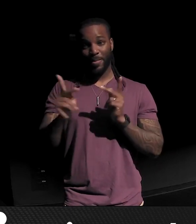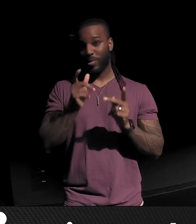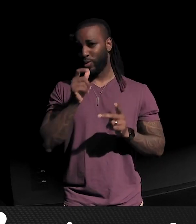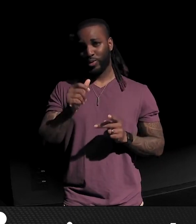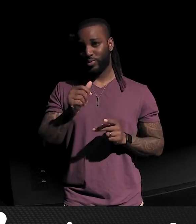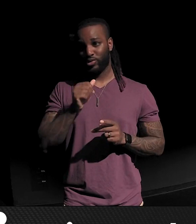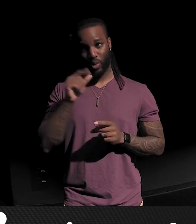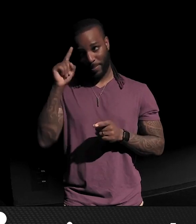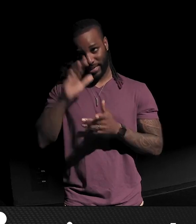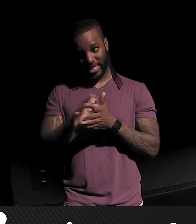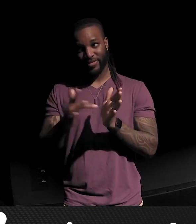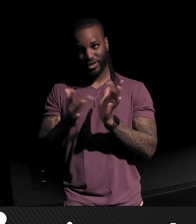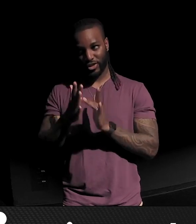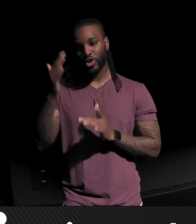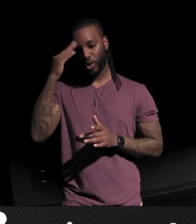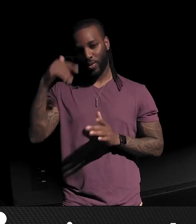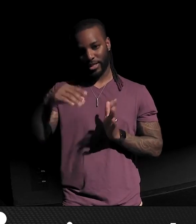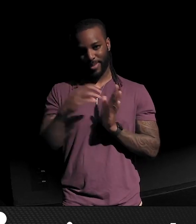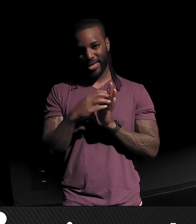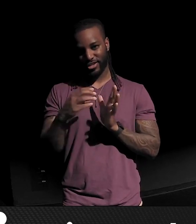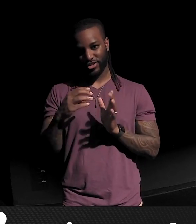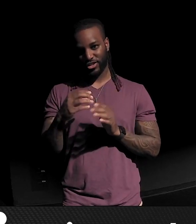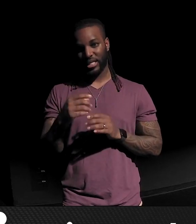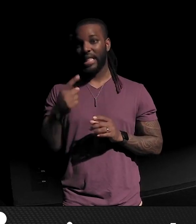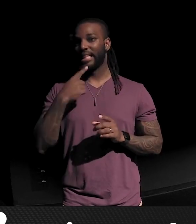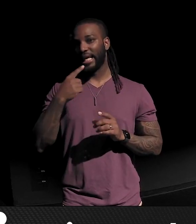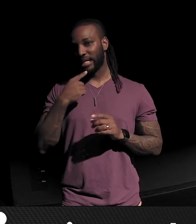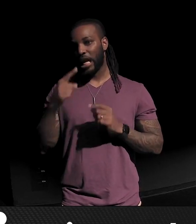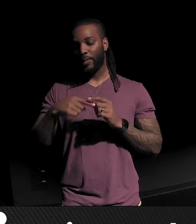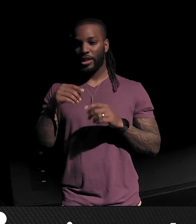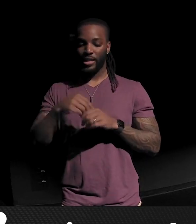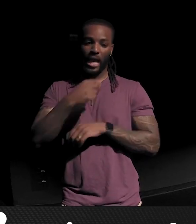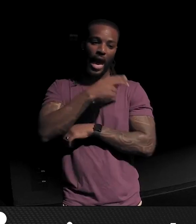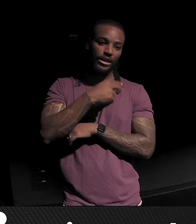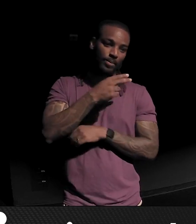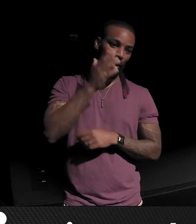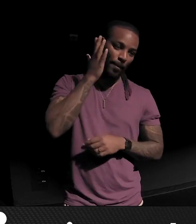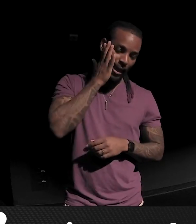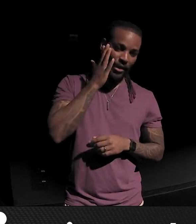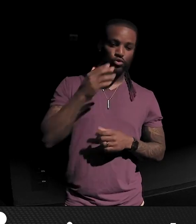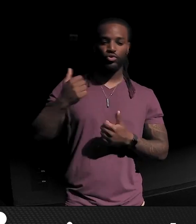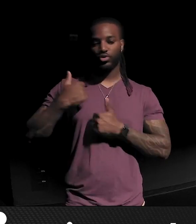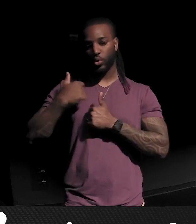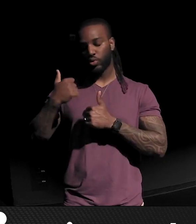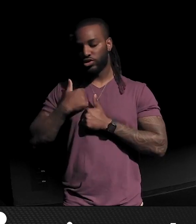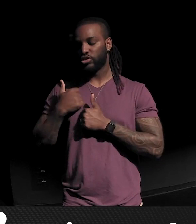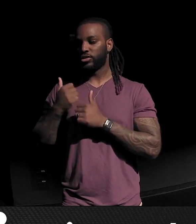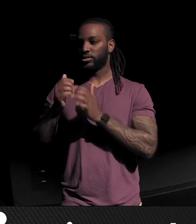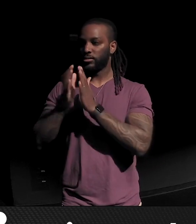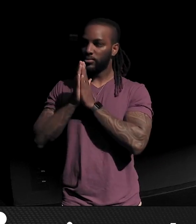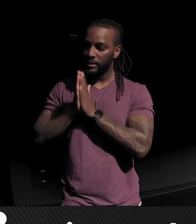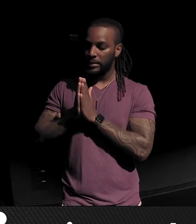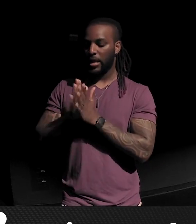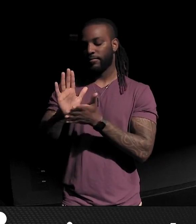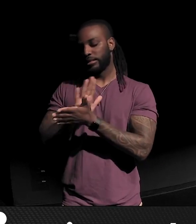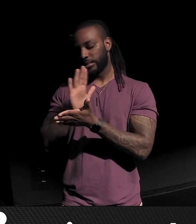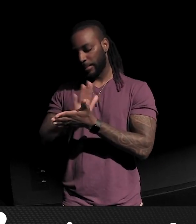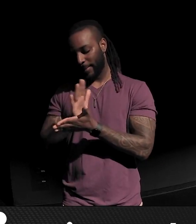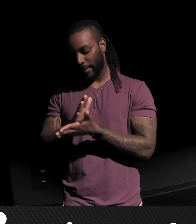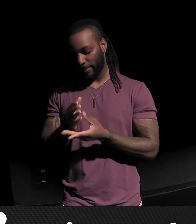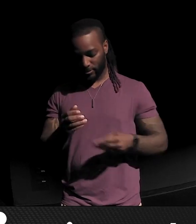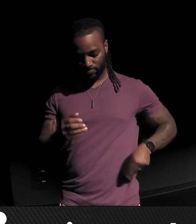faith know this passage. They say it when they're in their hospital beds. Soldiers take it in pieces of paper across